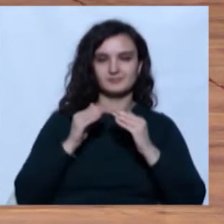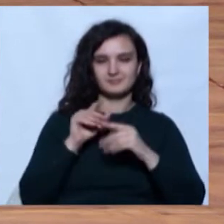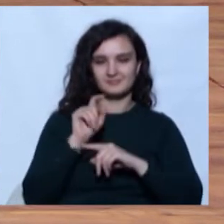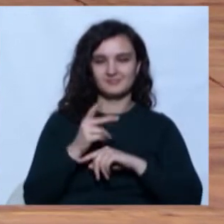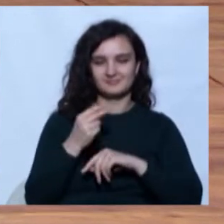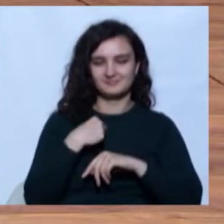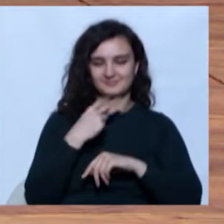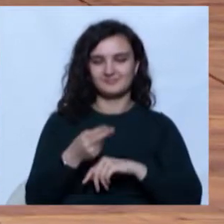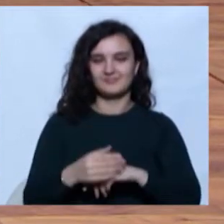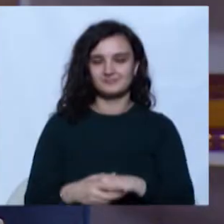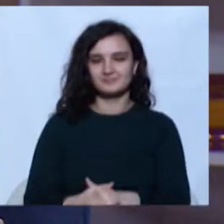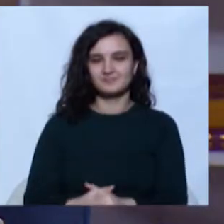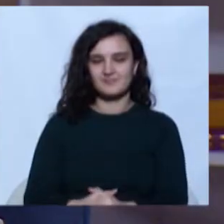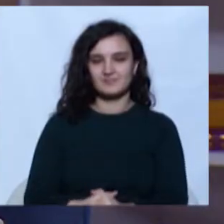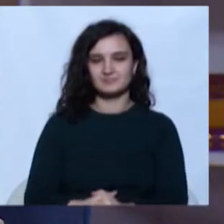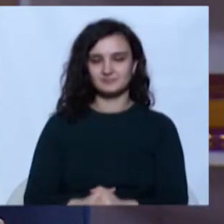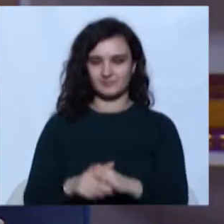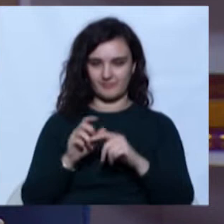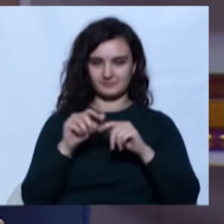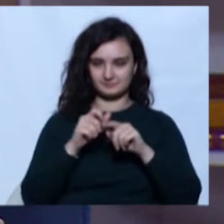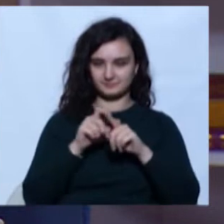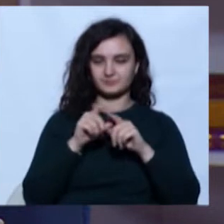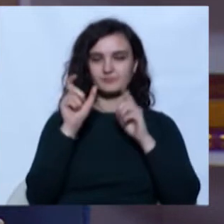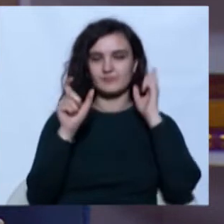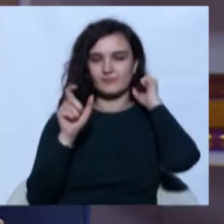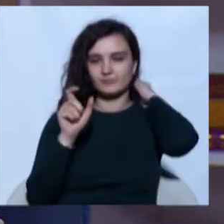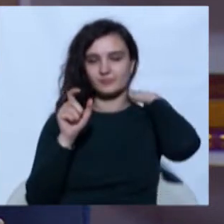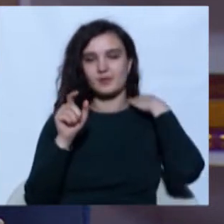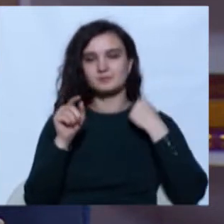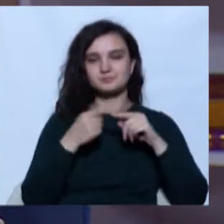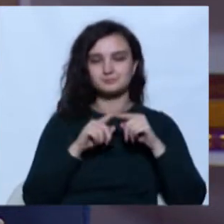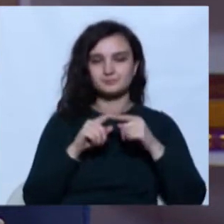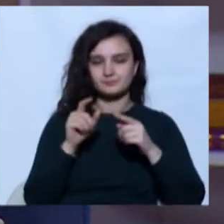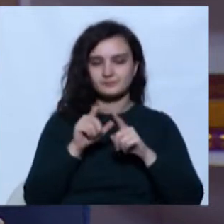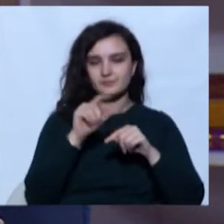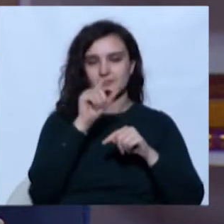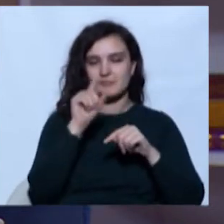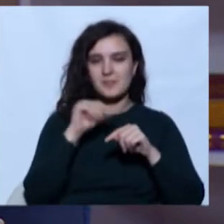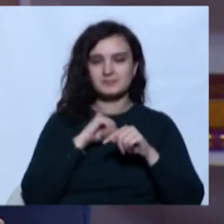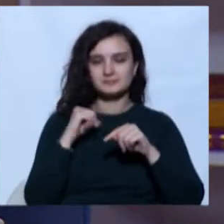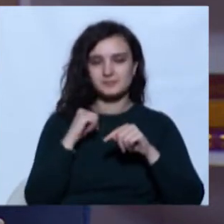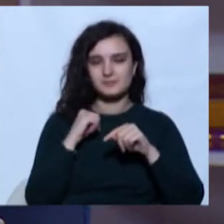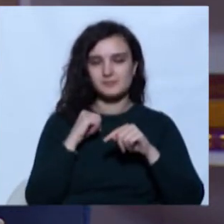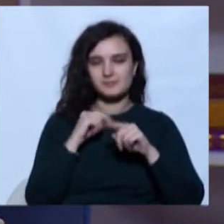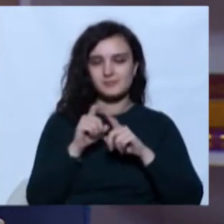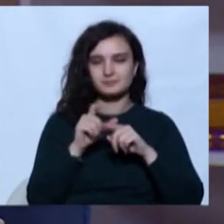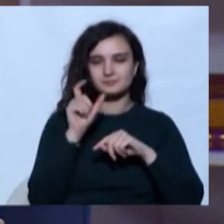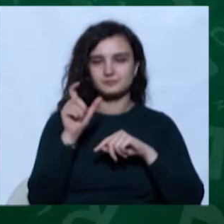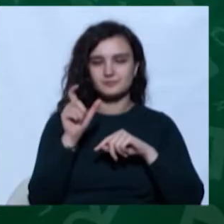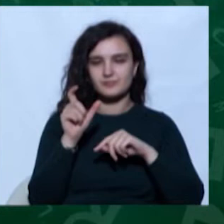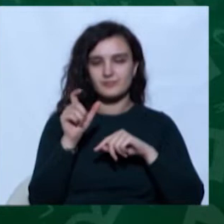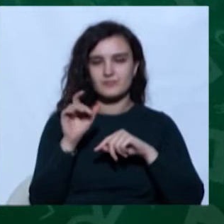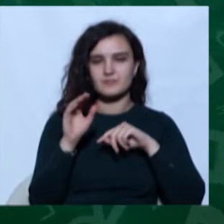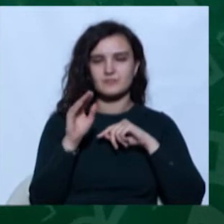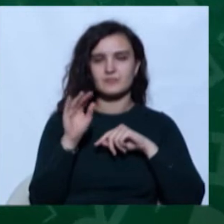too. Now, our first vocabulary word comes from the title itself, and that word is